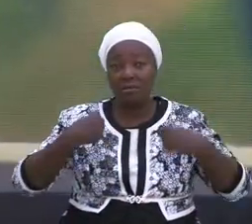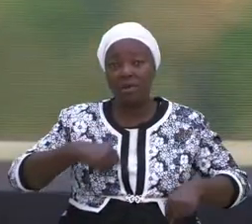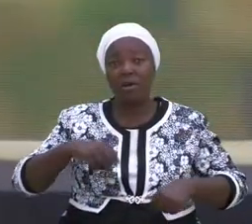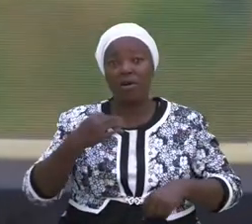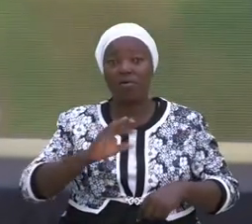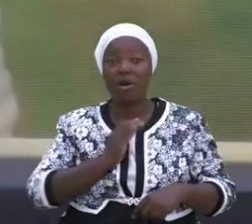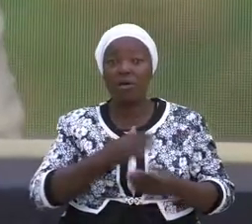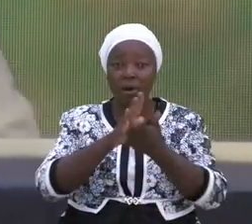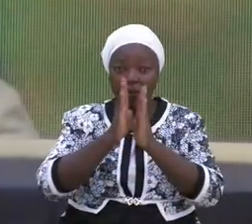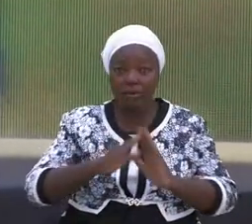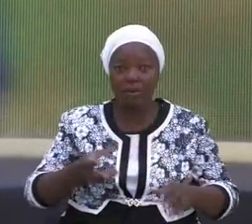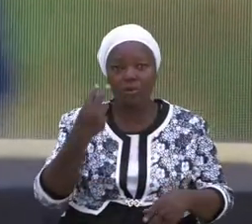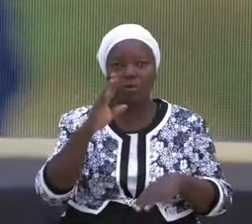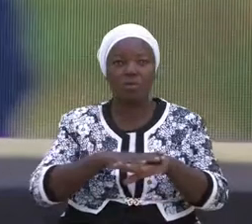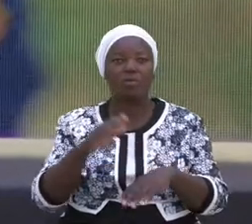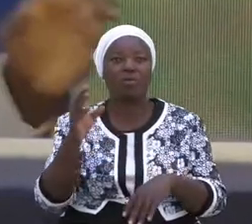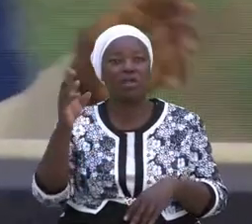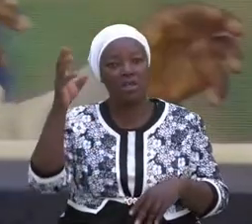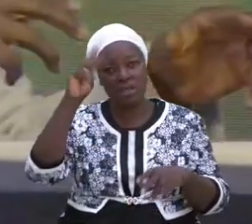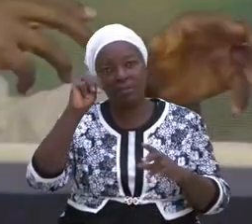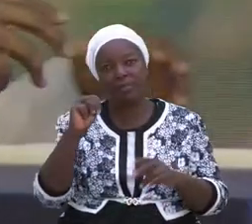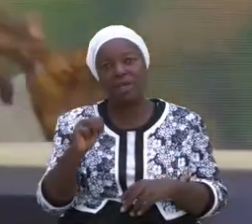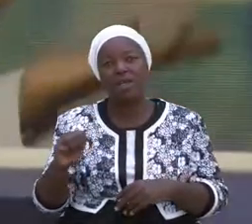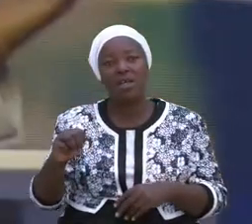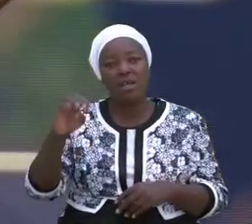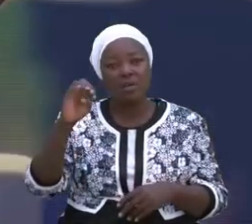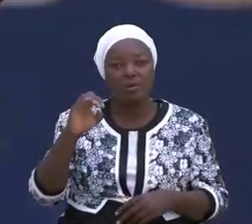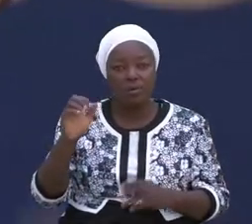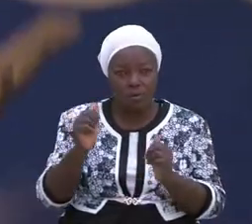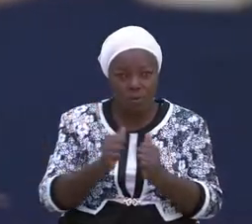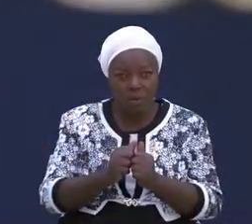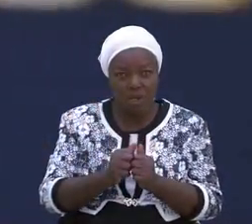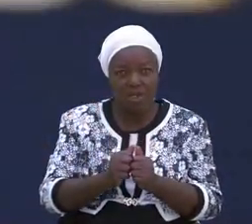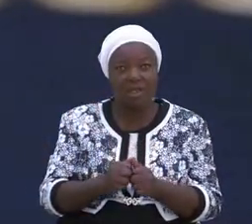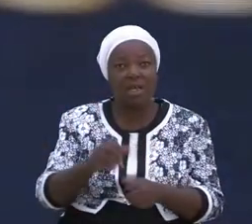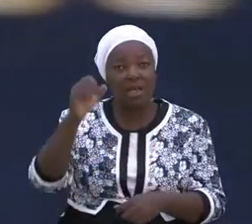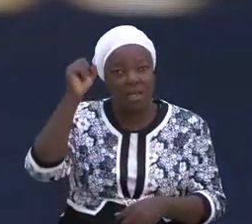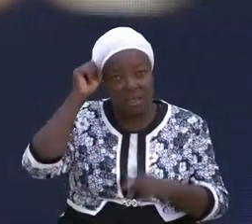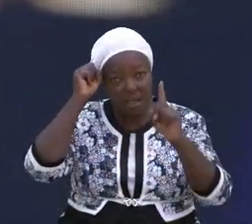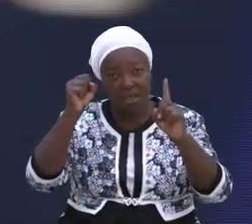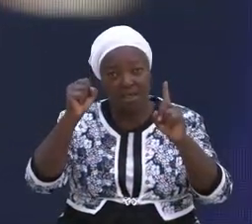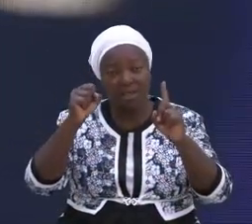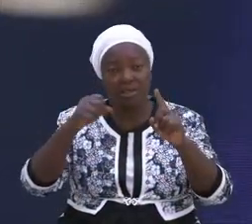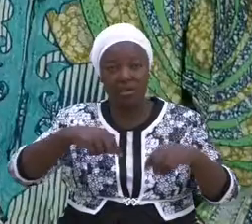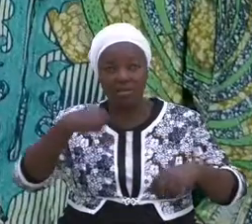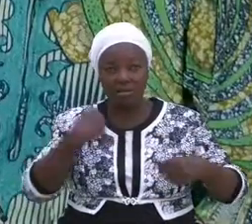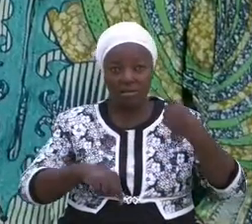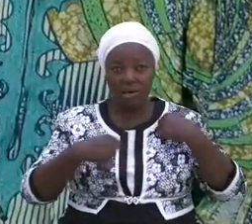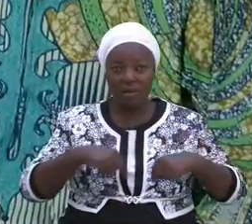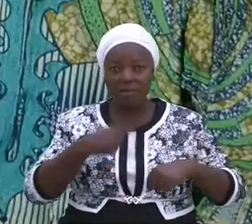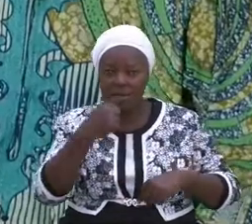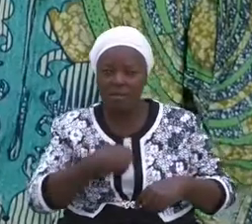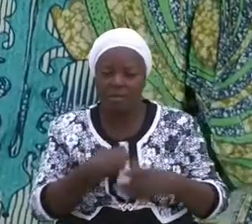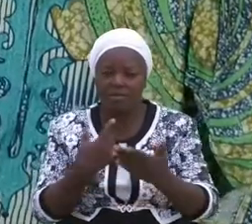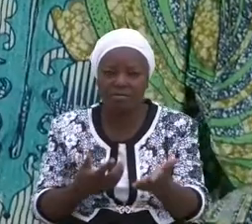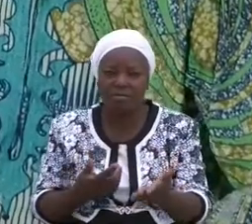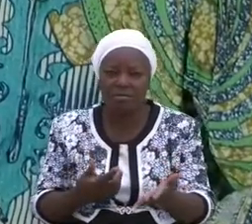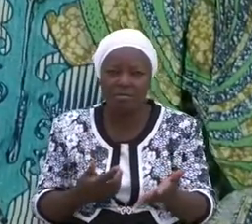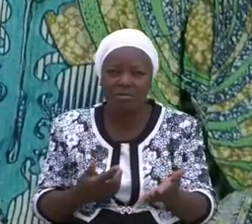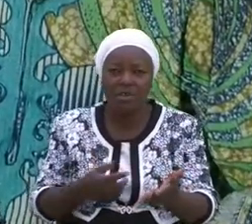was upon him. With his stripes, tell me, you